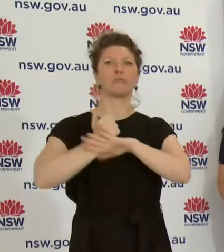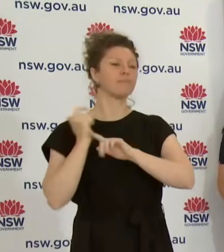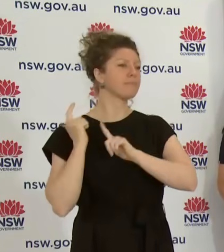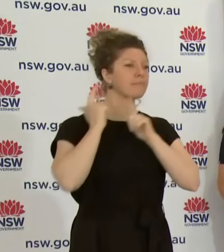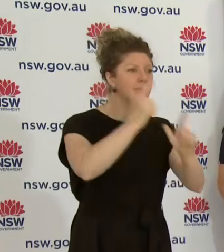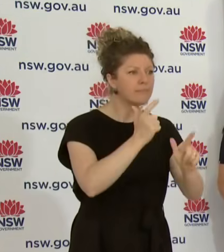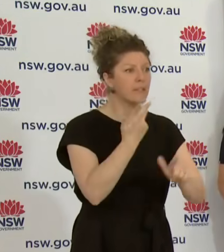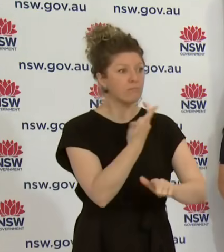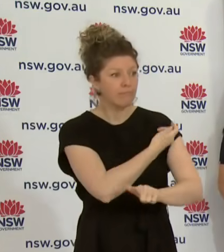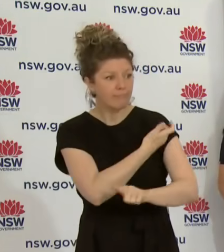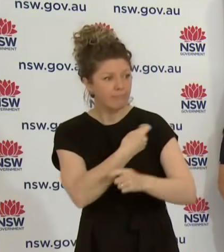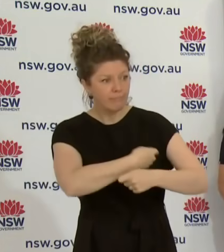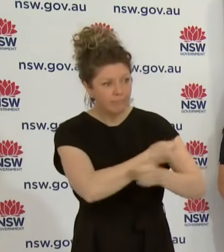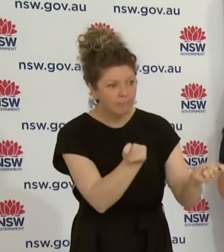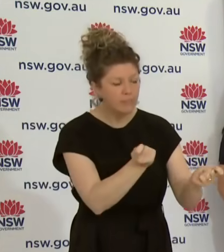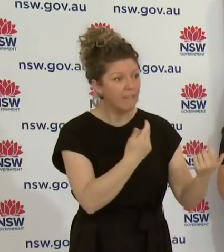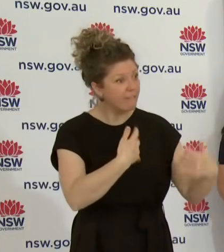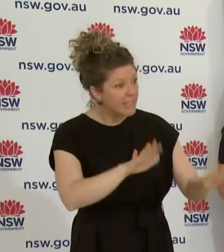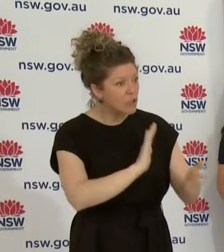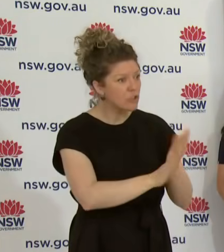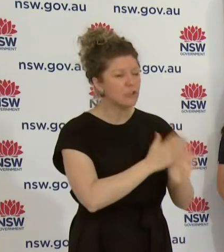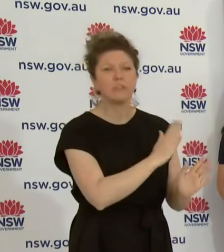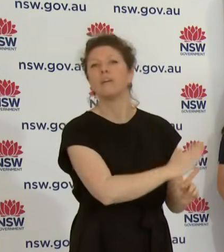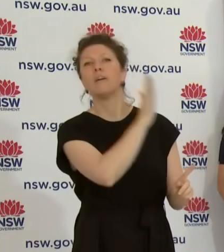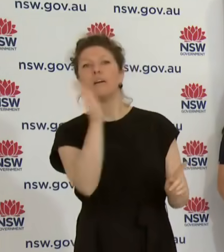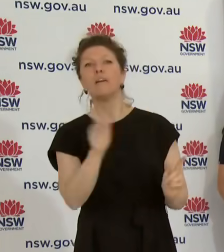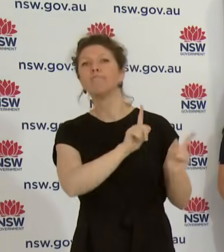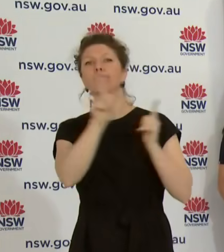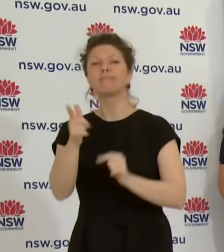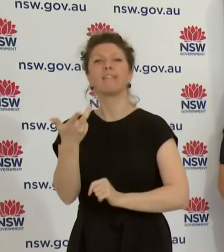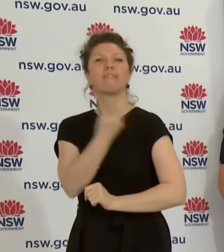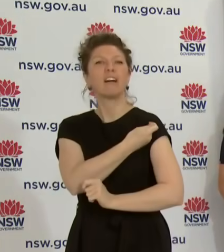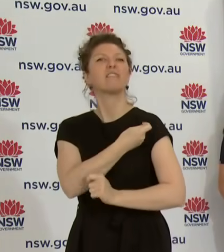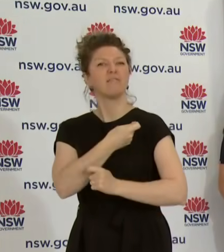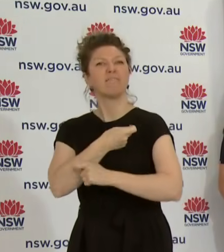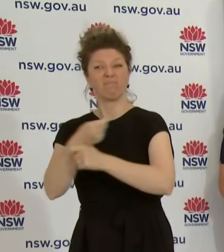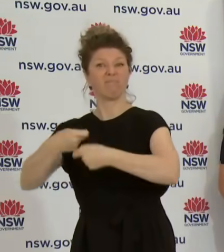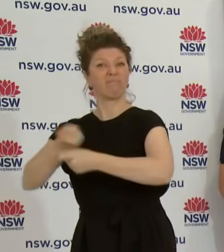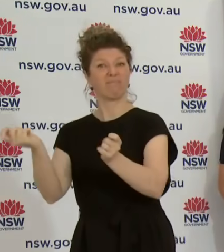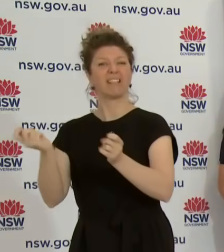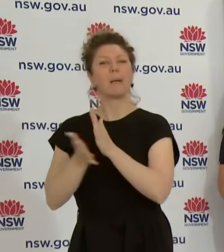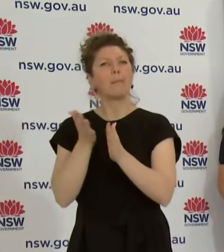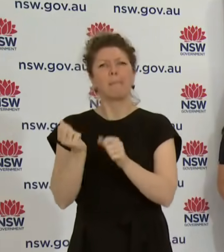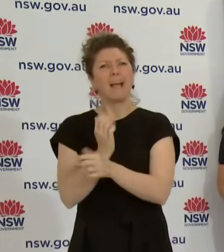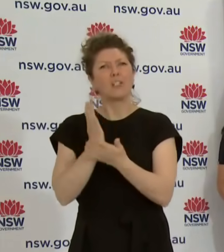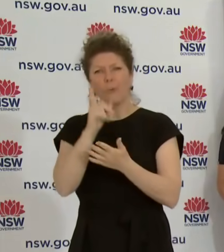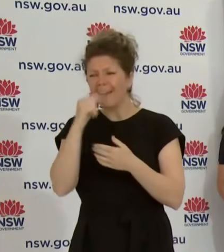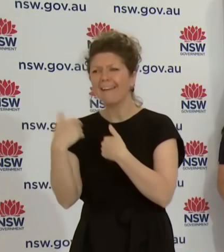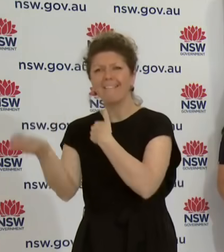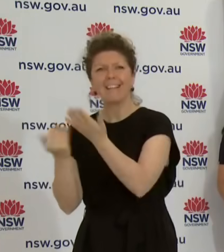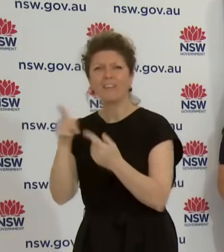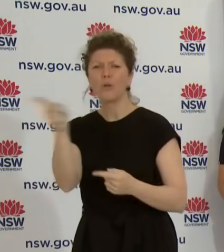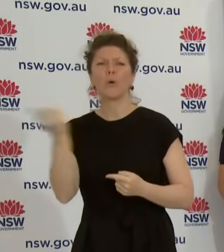our community, to ensure that we have outreach programs as well as just in-reach programs to cover off anyone vulnerable in the